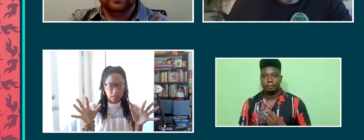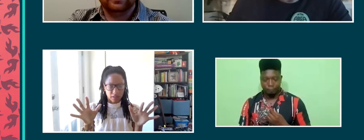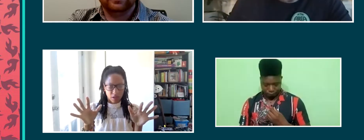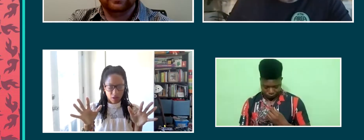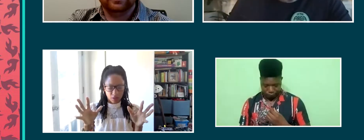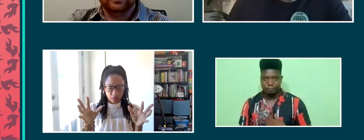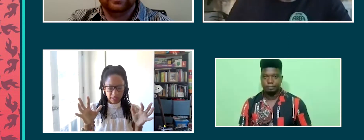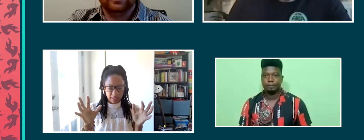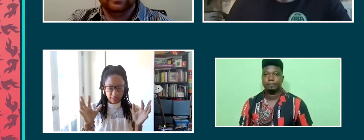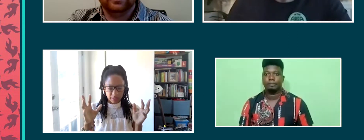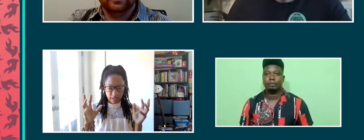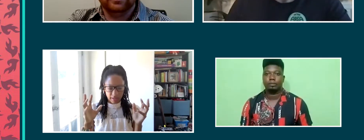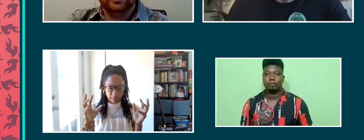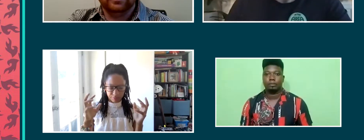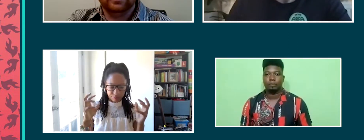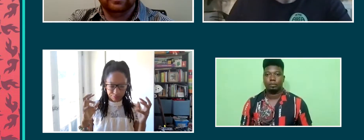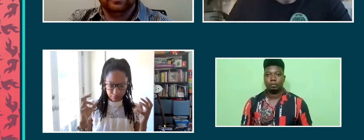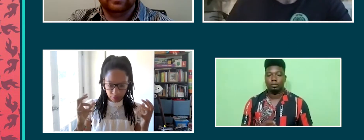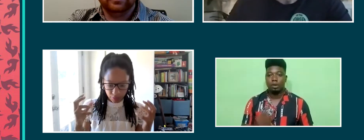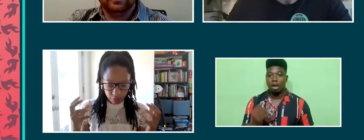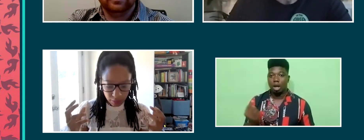Somebody on this call is